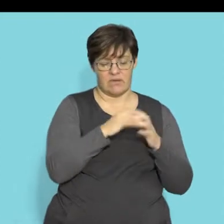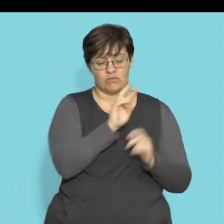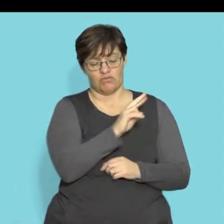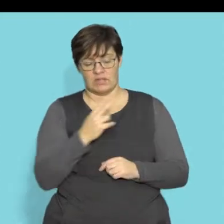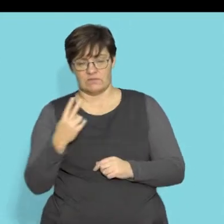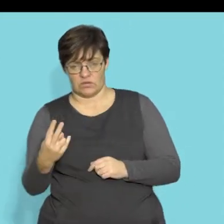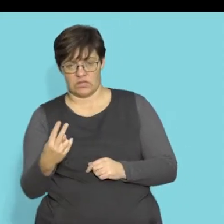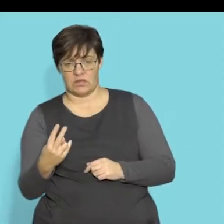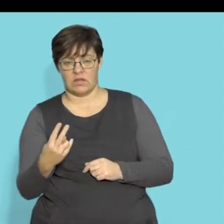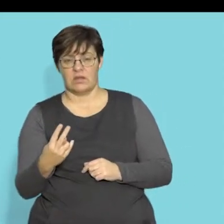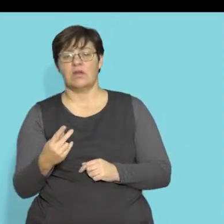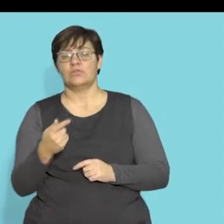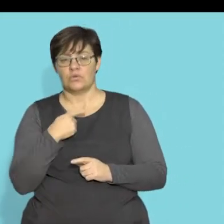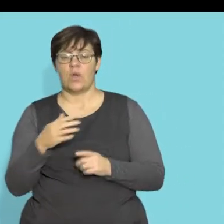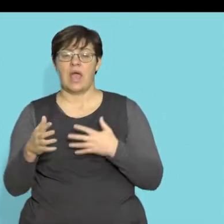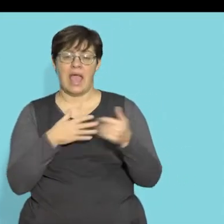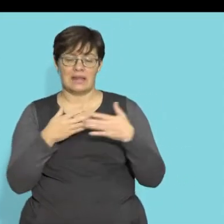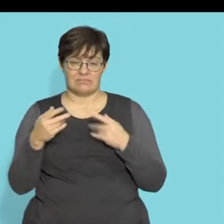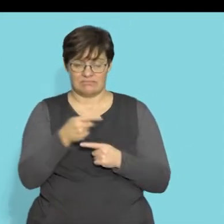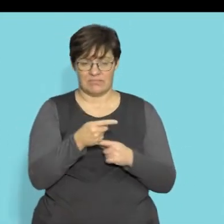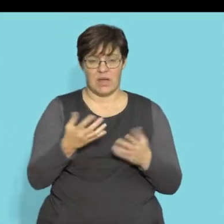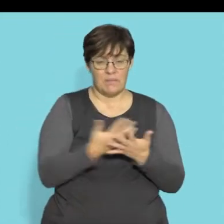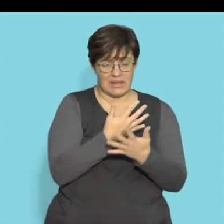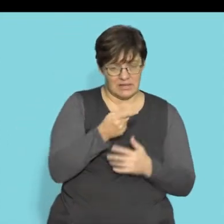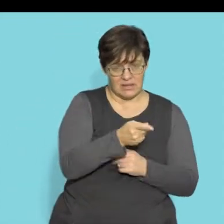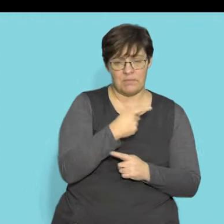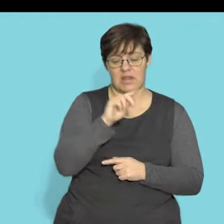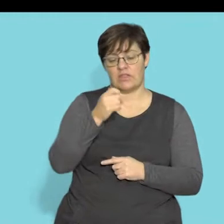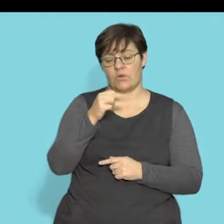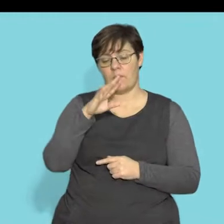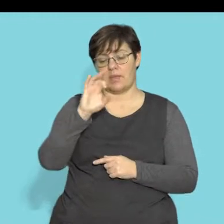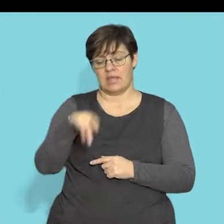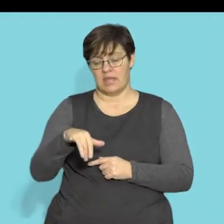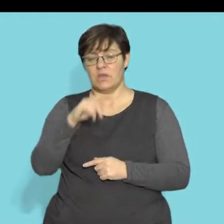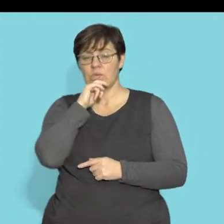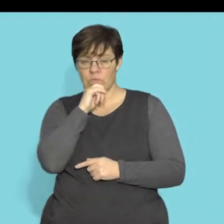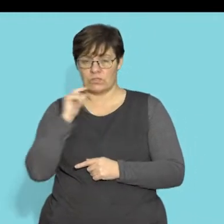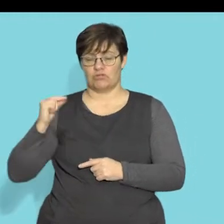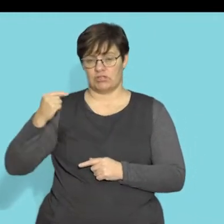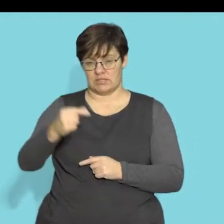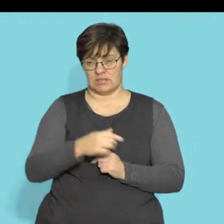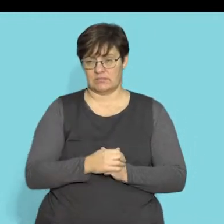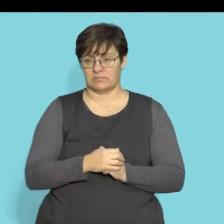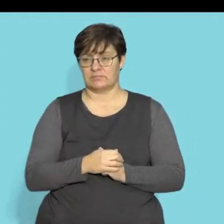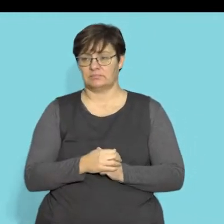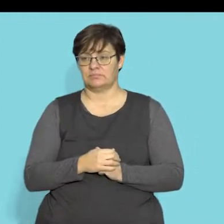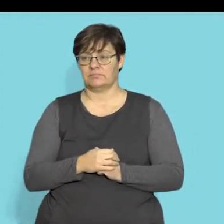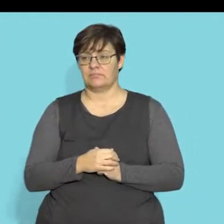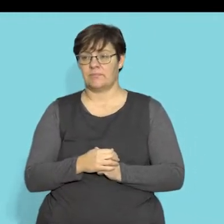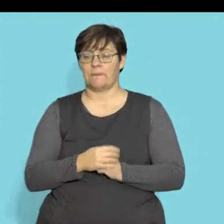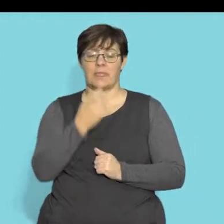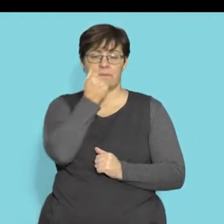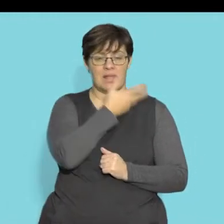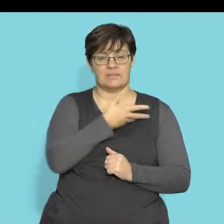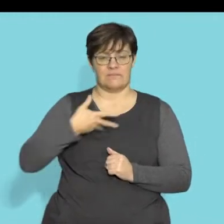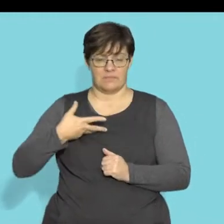that into an individual to treat a patient, we call that a therapy using genes. The next description, males